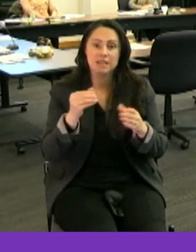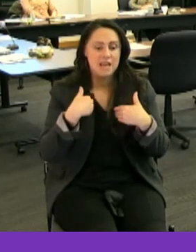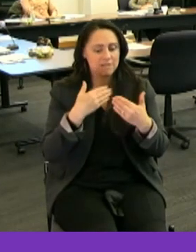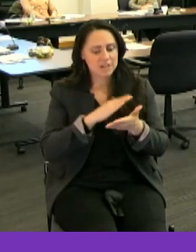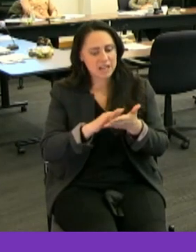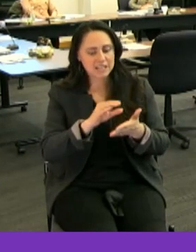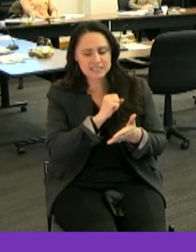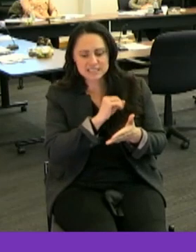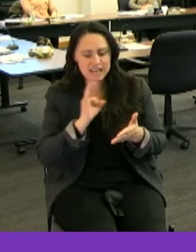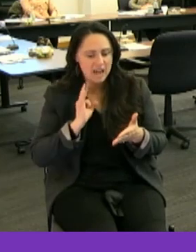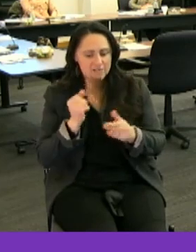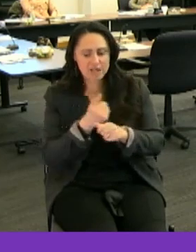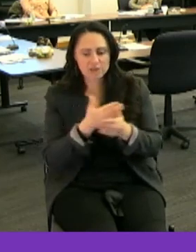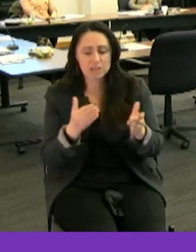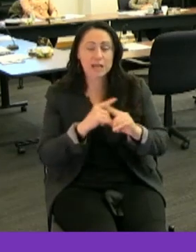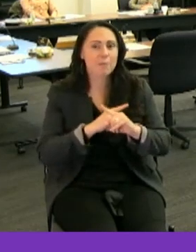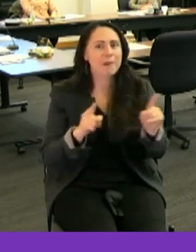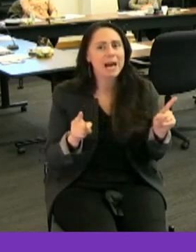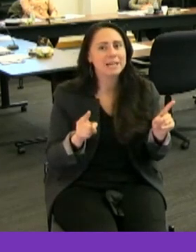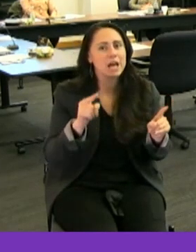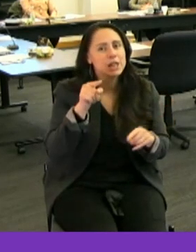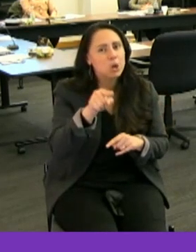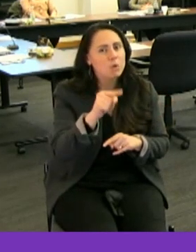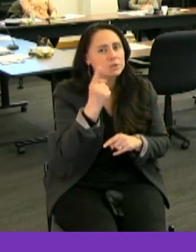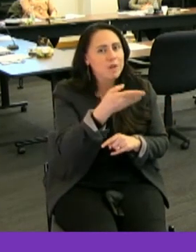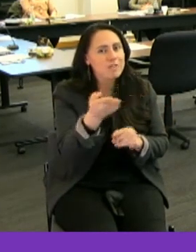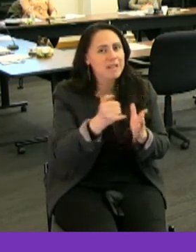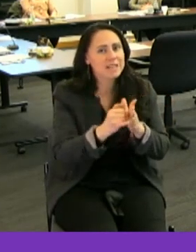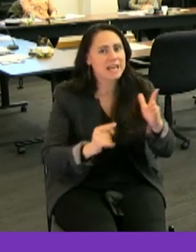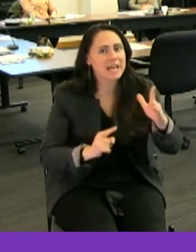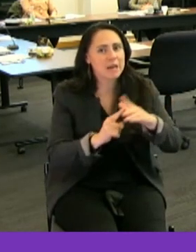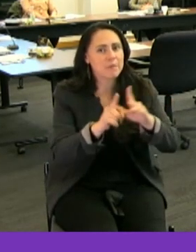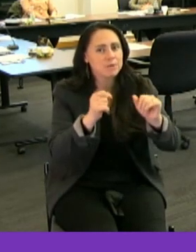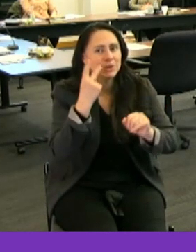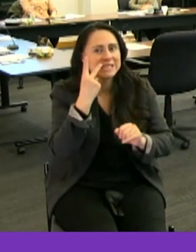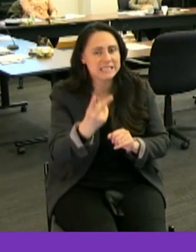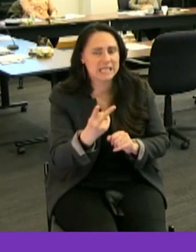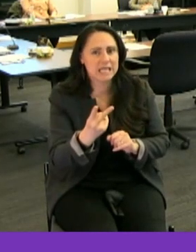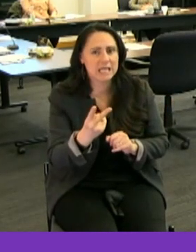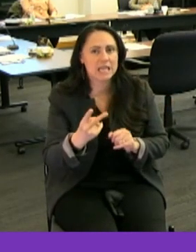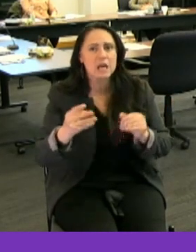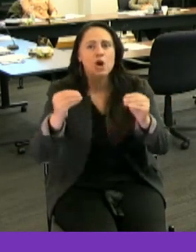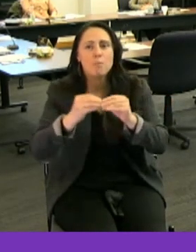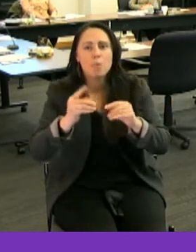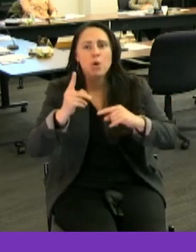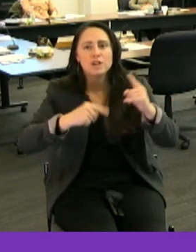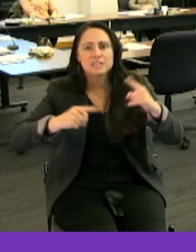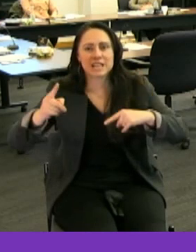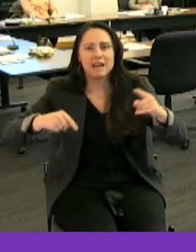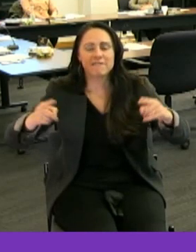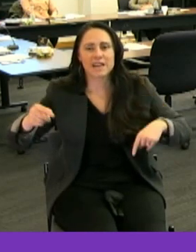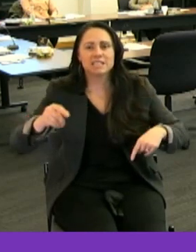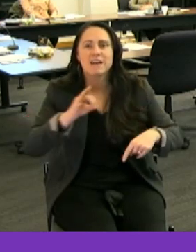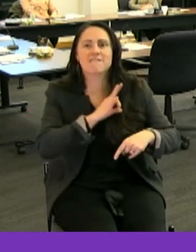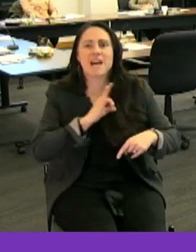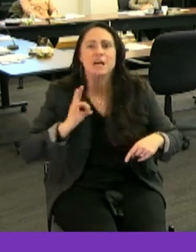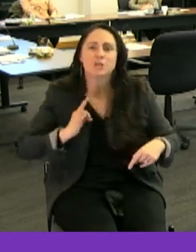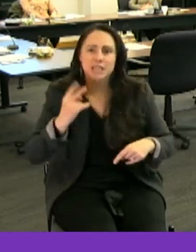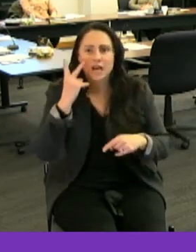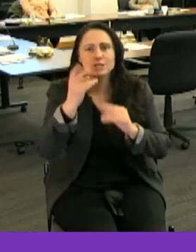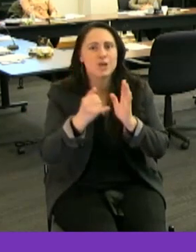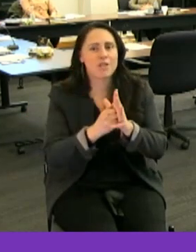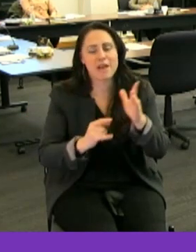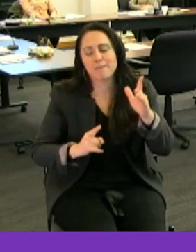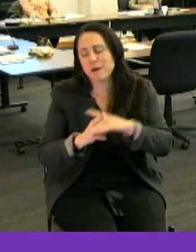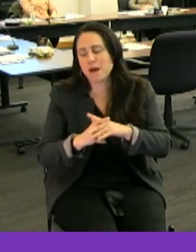nice staff and everything like that. But there was one thing that came up, as you can see, more diverse staff and faculty. So I saw that pop up